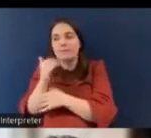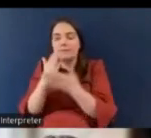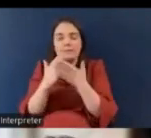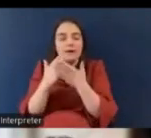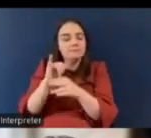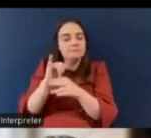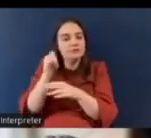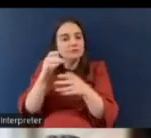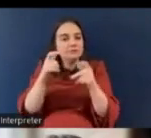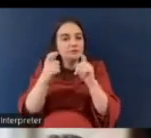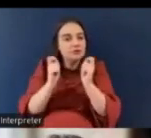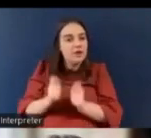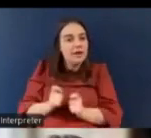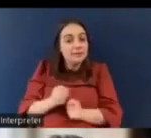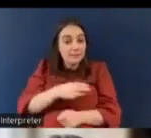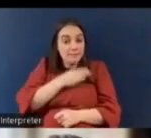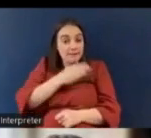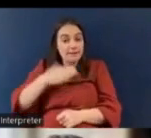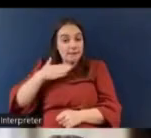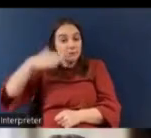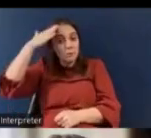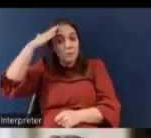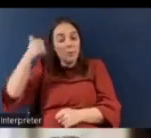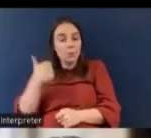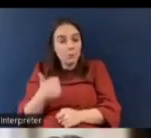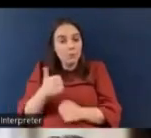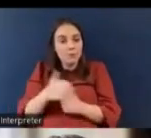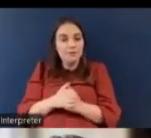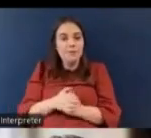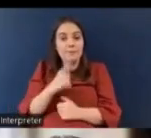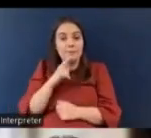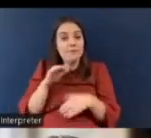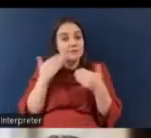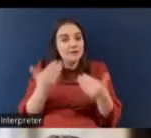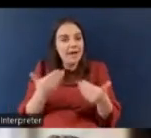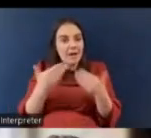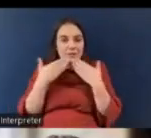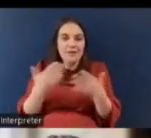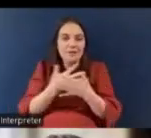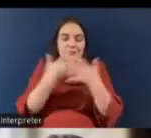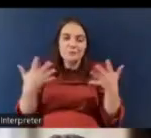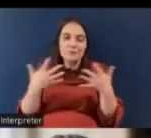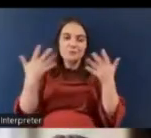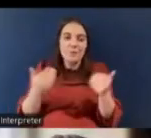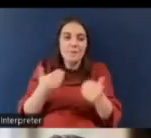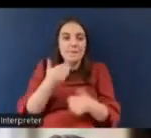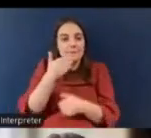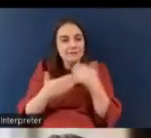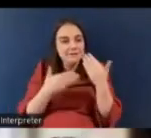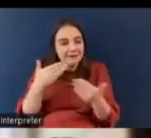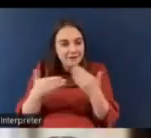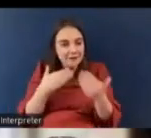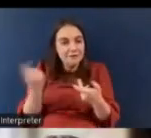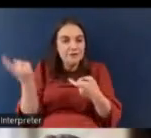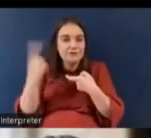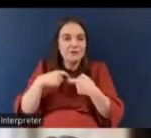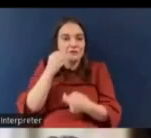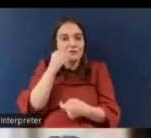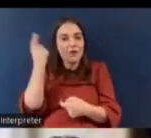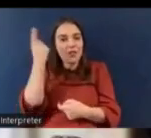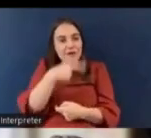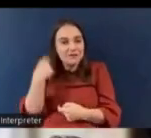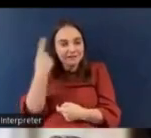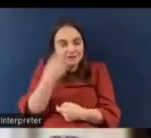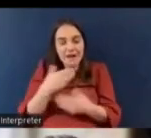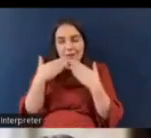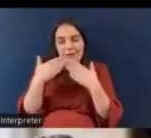change, please do get in touch and let us know. But for now, thank you very, very much for joining us during your lunch hour. It's